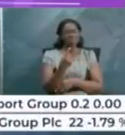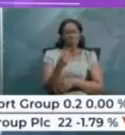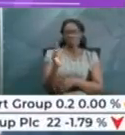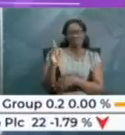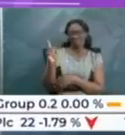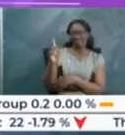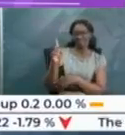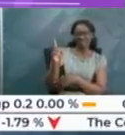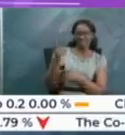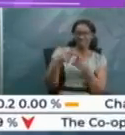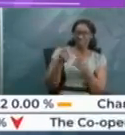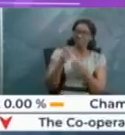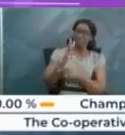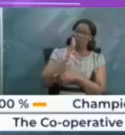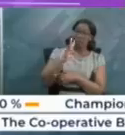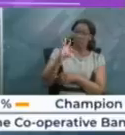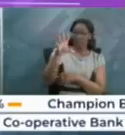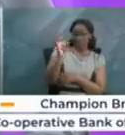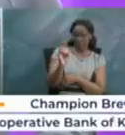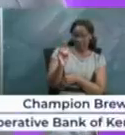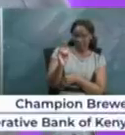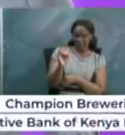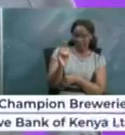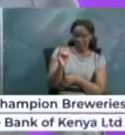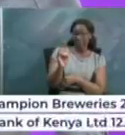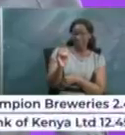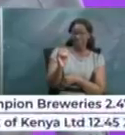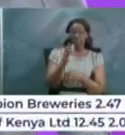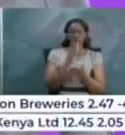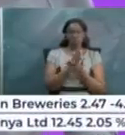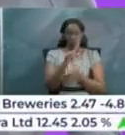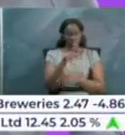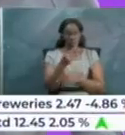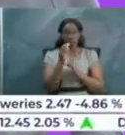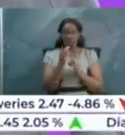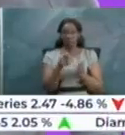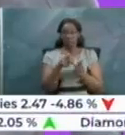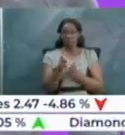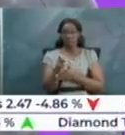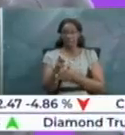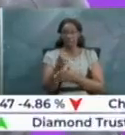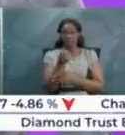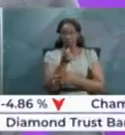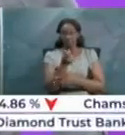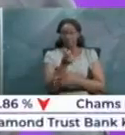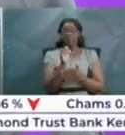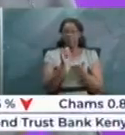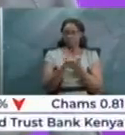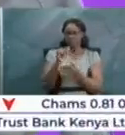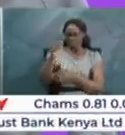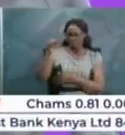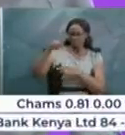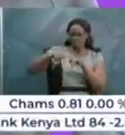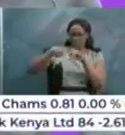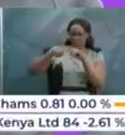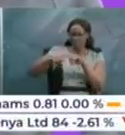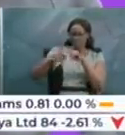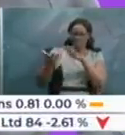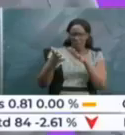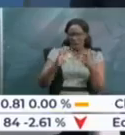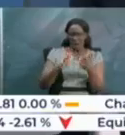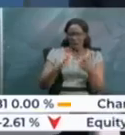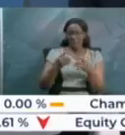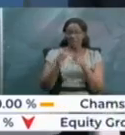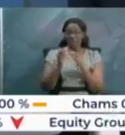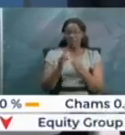but we can put it at 450. Well, it's 1,000 if you're taking natties. Yeah, it is. Yeah, that's what I'm saying. Depends on the brand. If you're doing natties, not even natties. When you